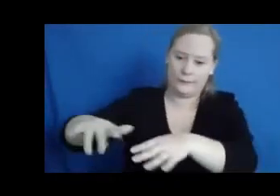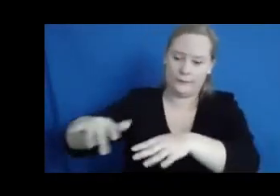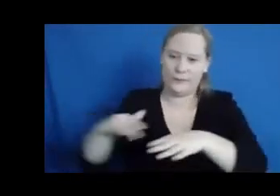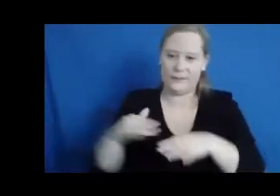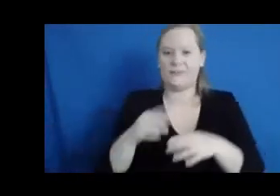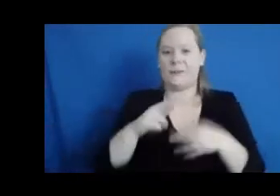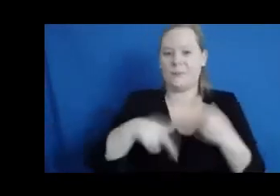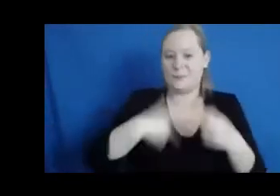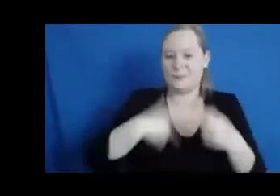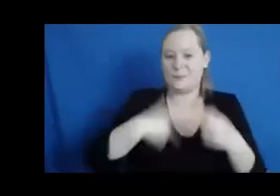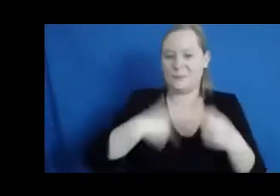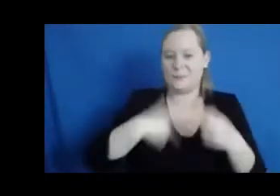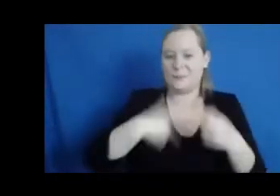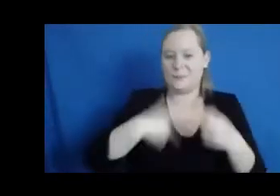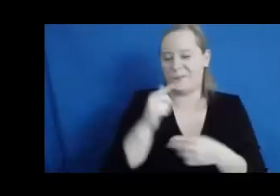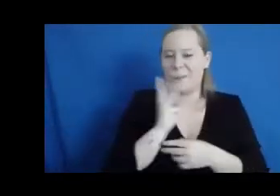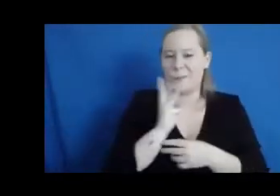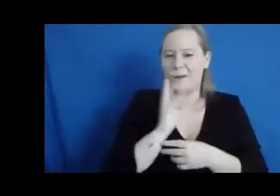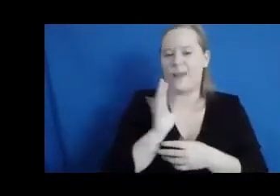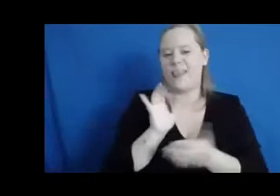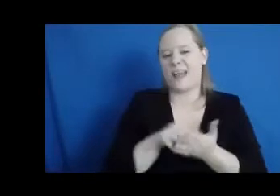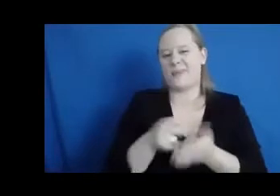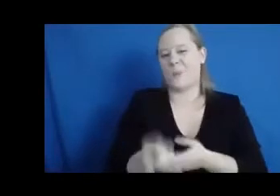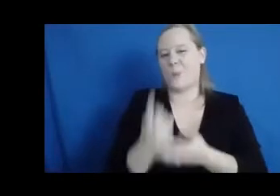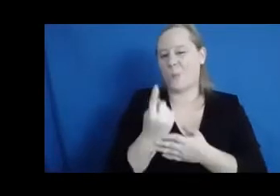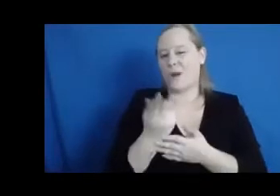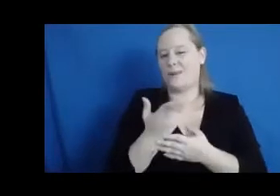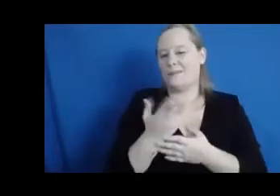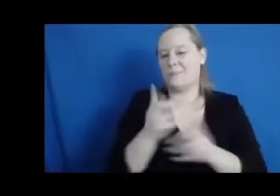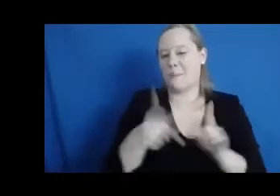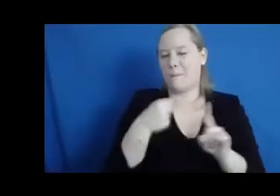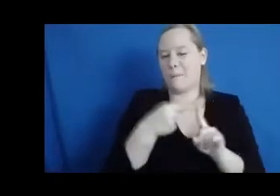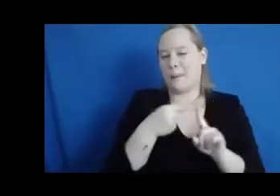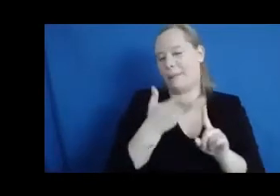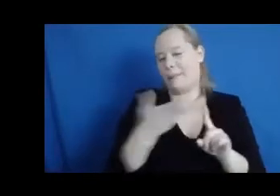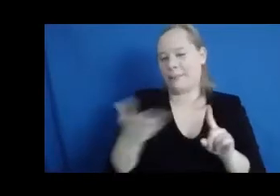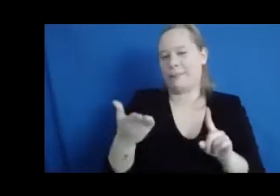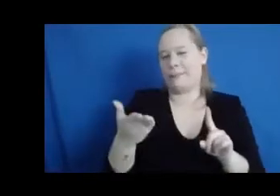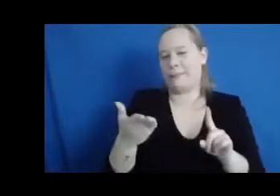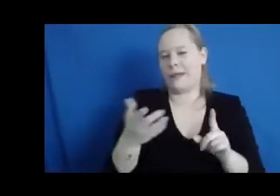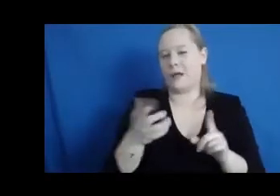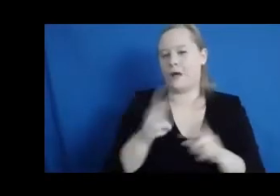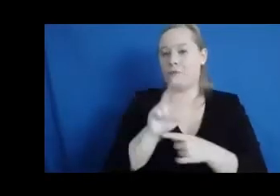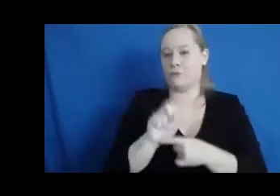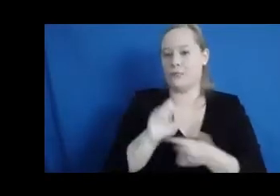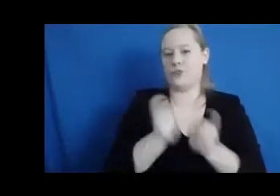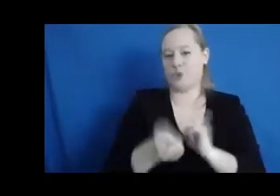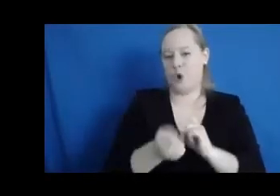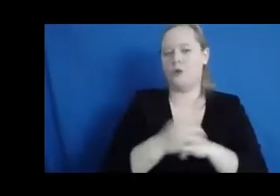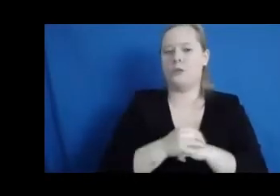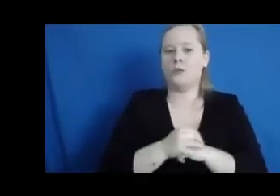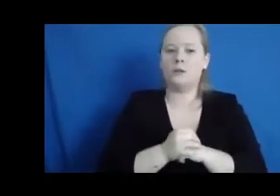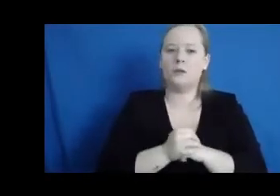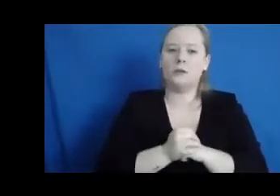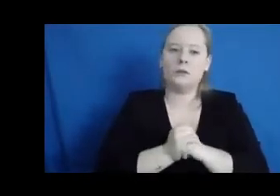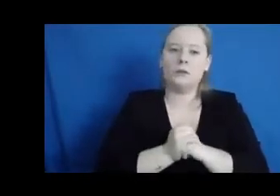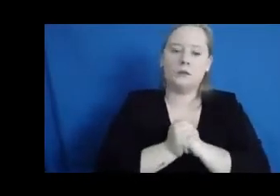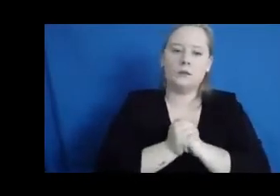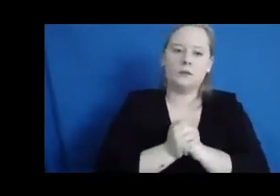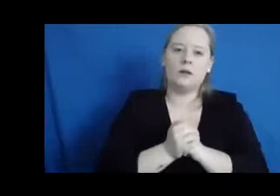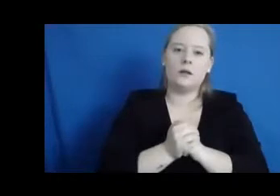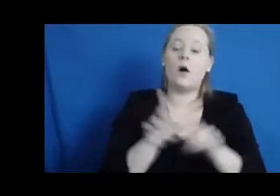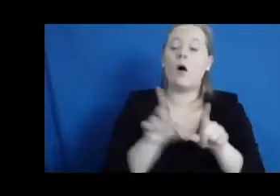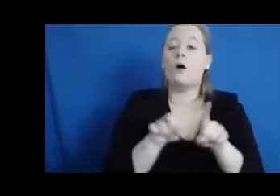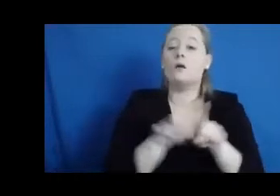river. So that's one main mechanism of recharge. And another mechanism of recharge is that